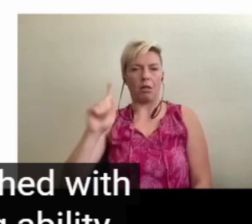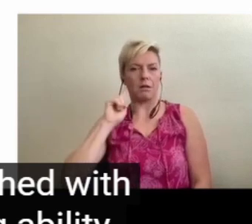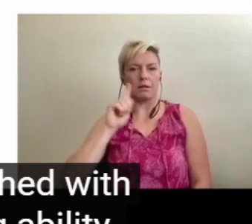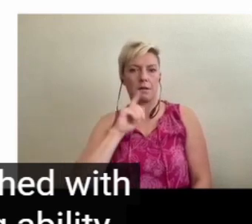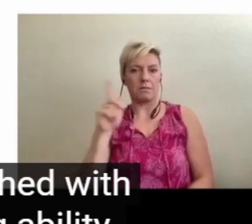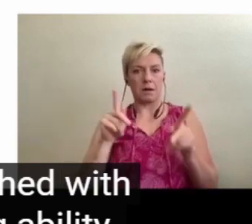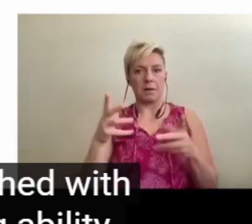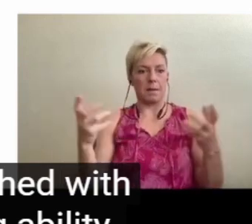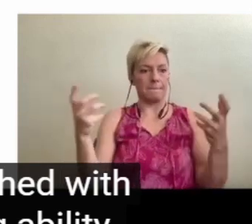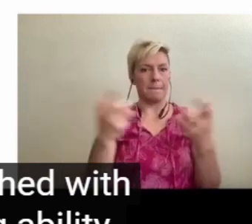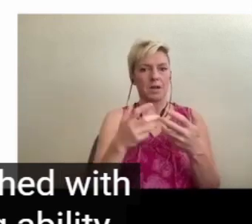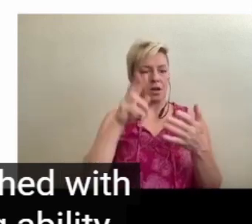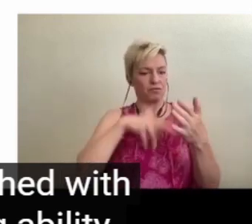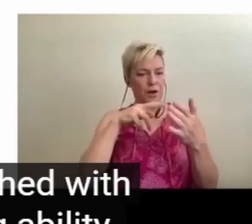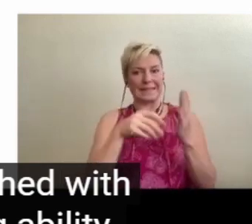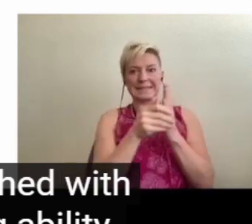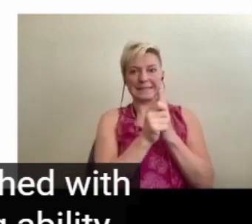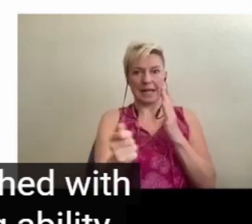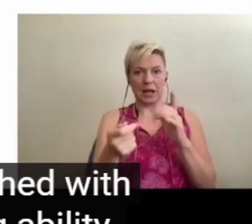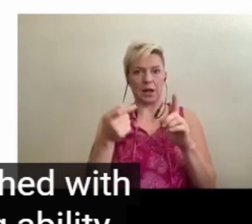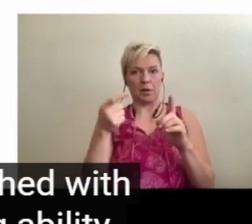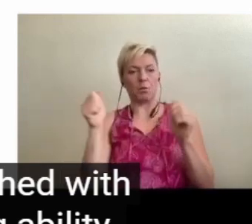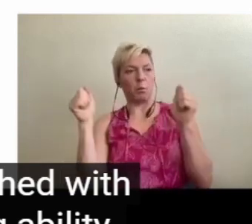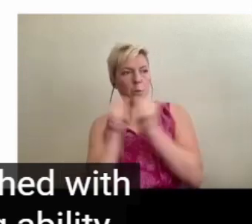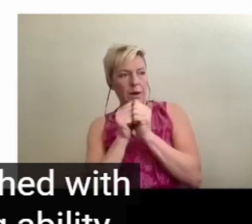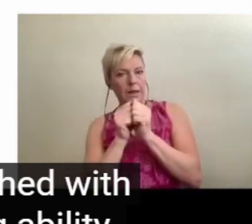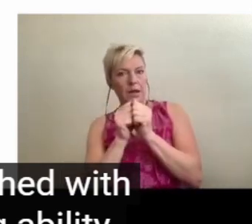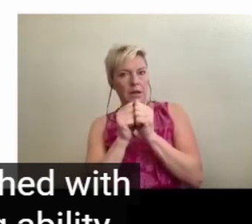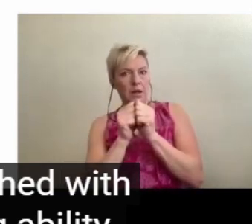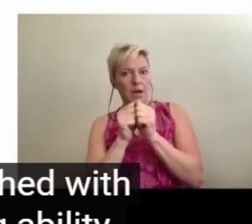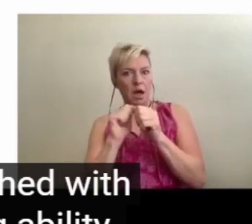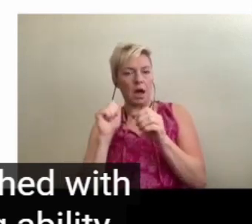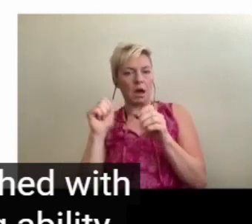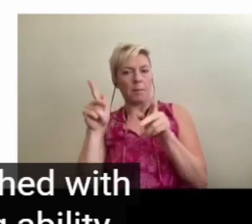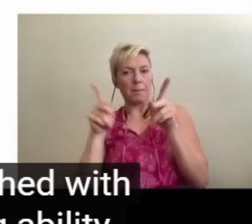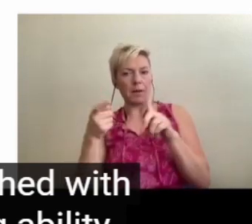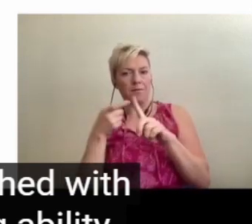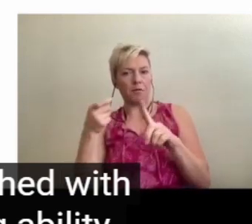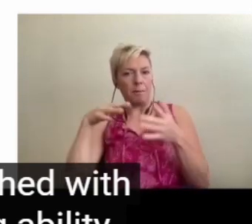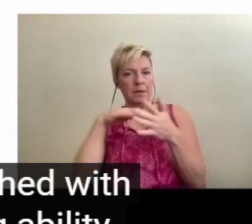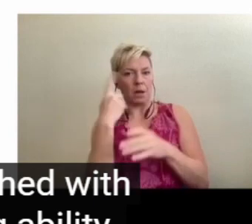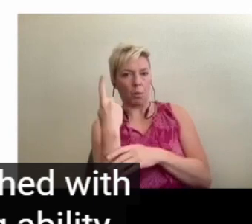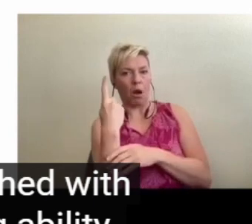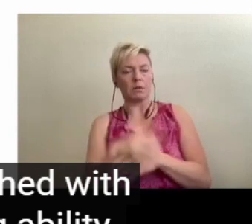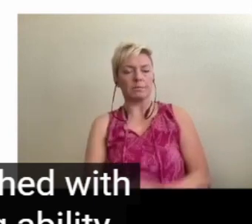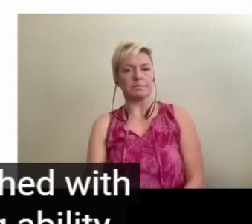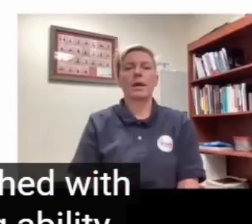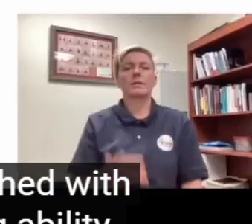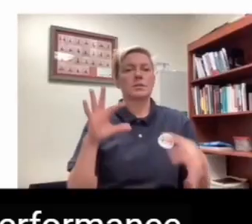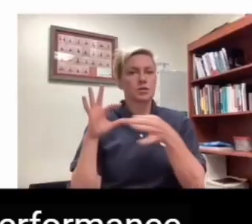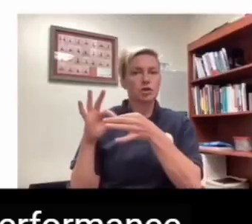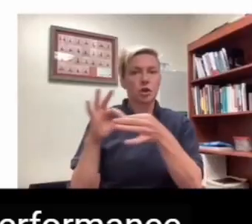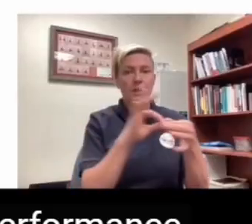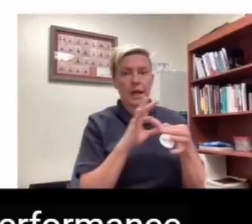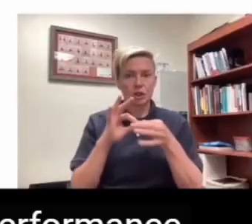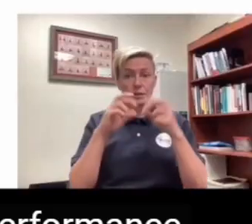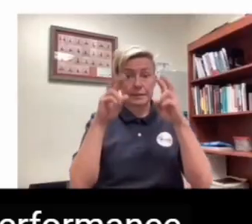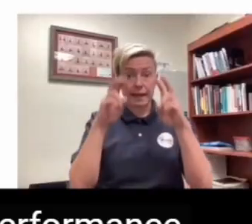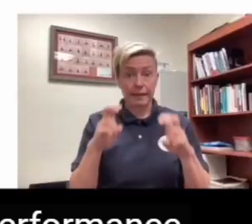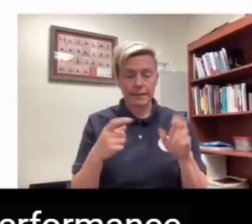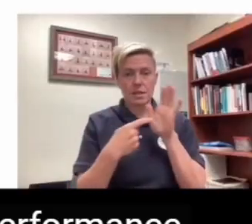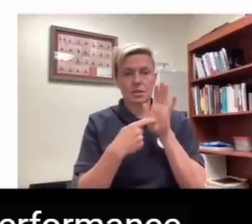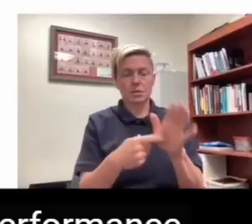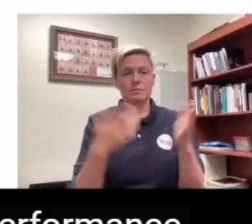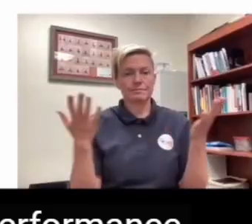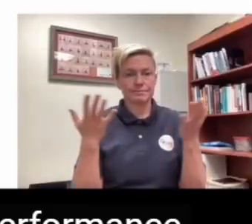All deaf participants were also matched with participants in Study 1 on reading ability. The correlation